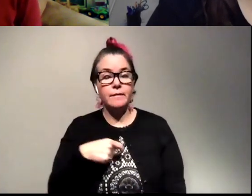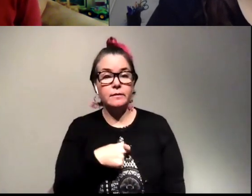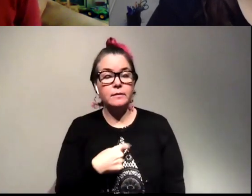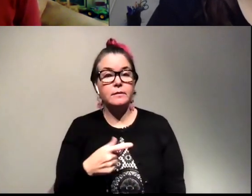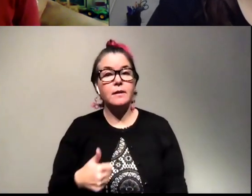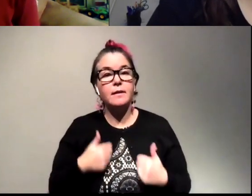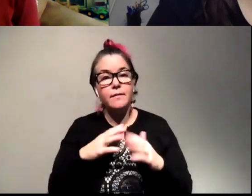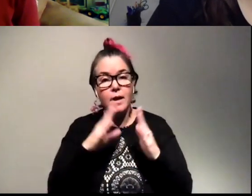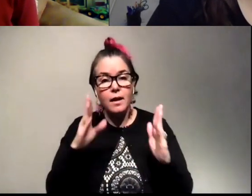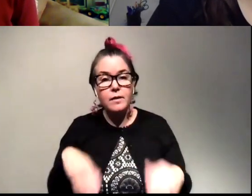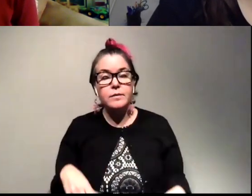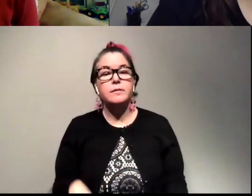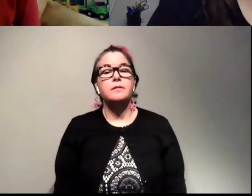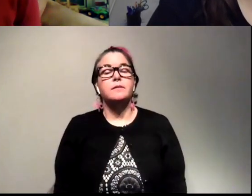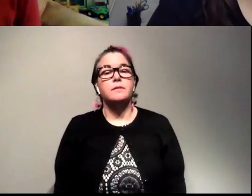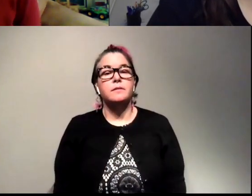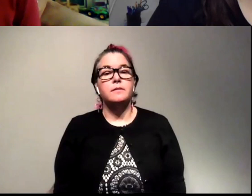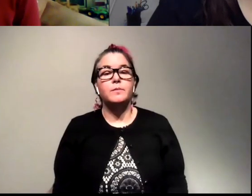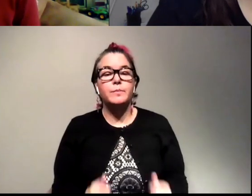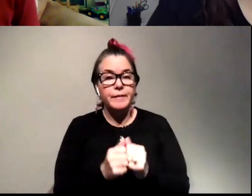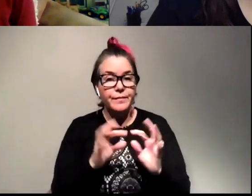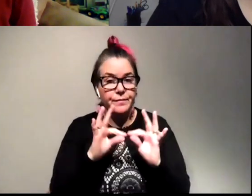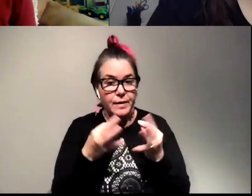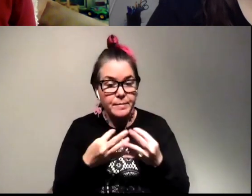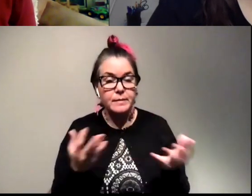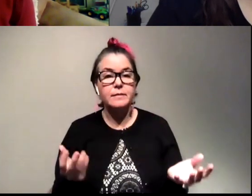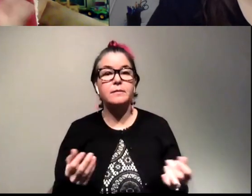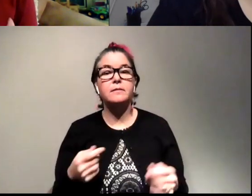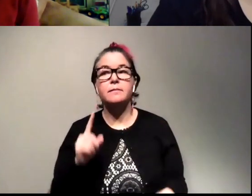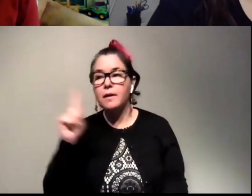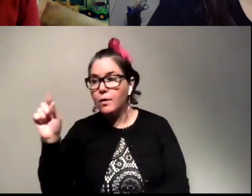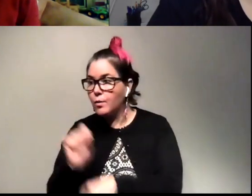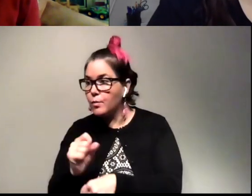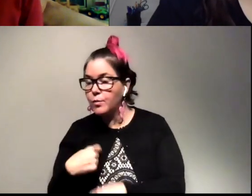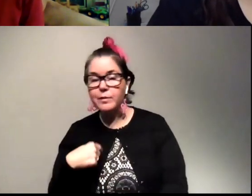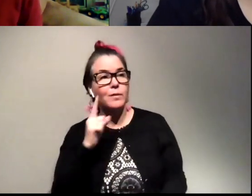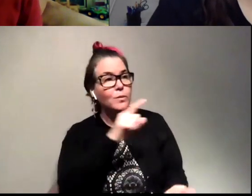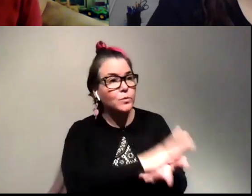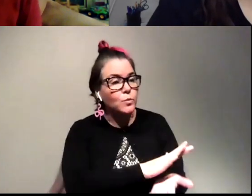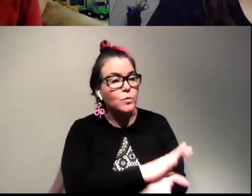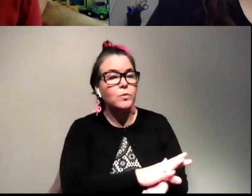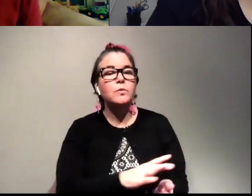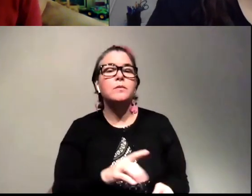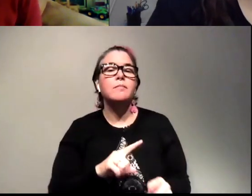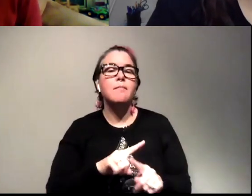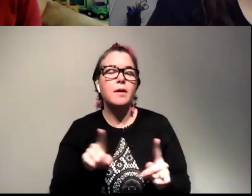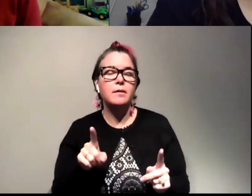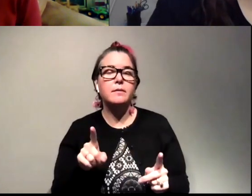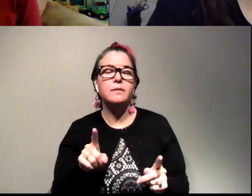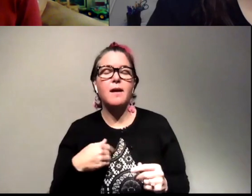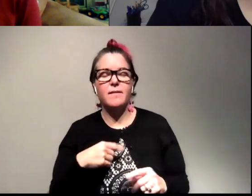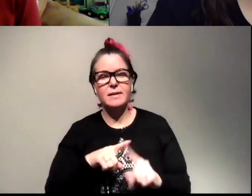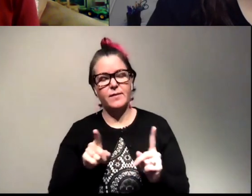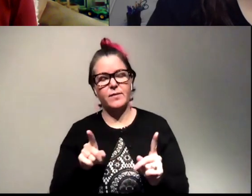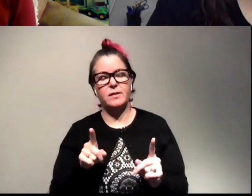in a house, we live with family members, they go to work, we go to school, but there are some differences. Not